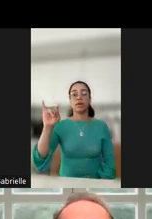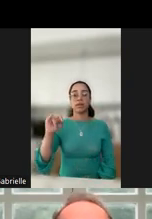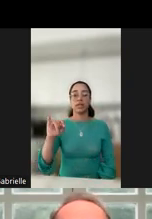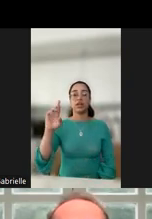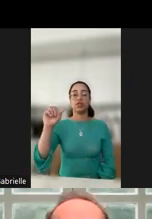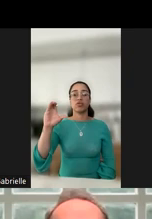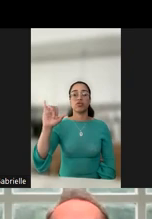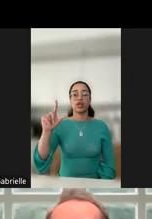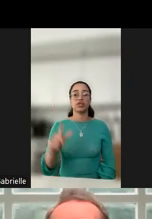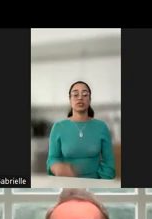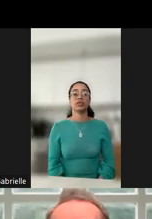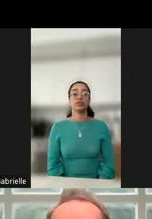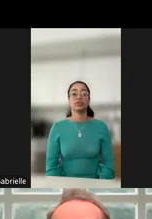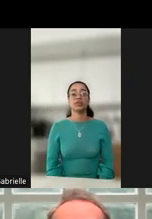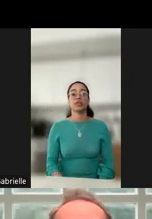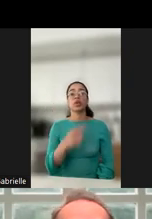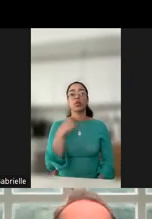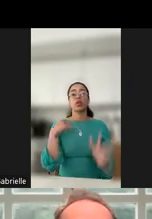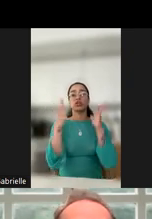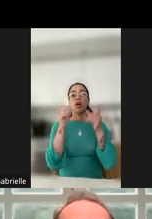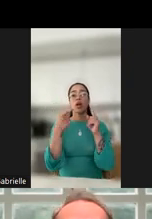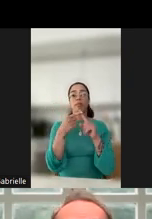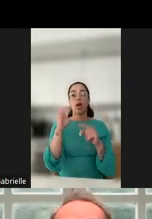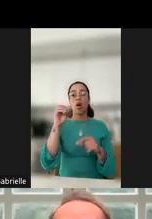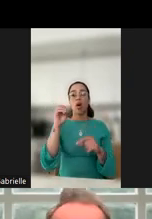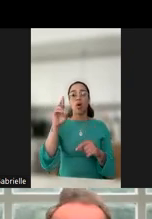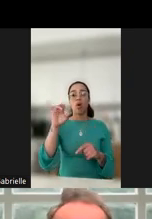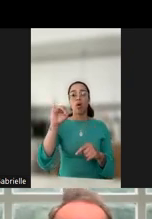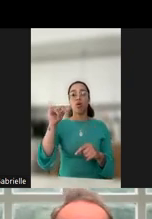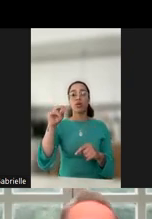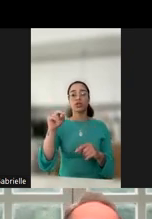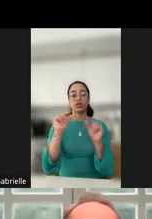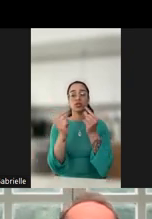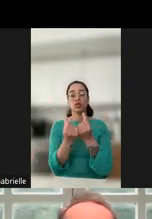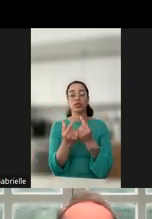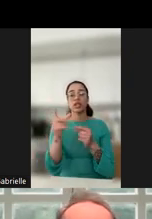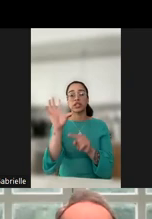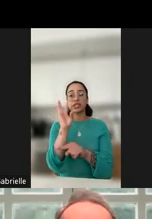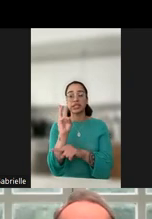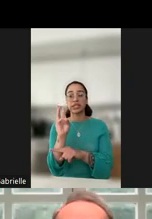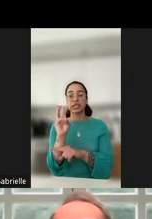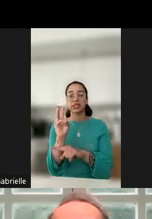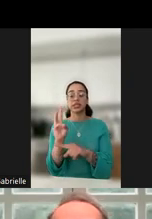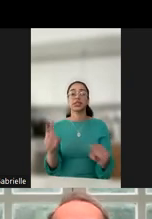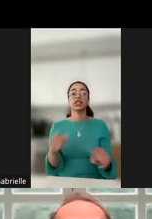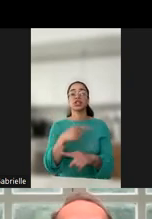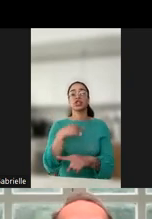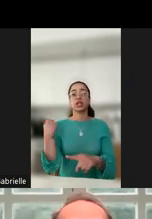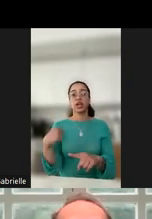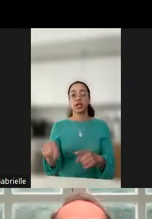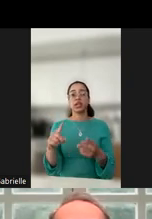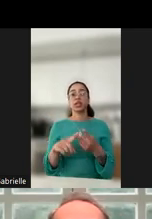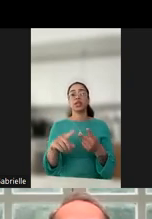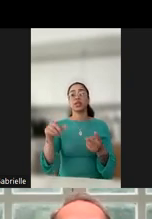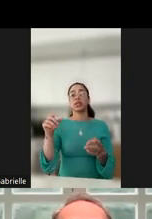So we talk about the origin groups, and there are 6 which were the largest in this study. Chinese, followed by Indian,